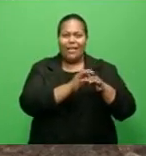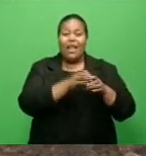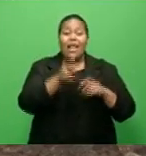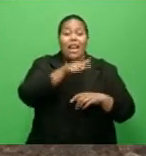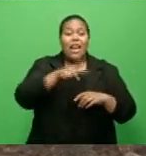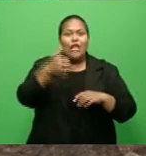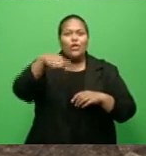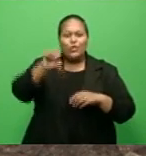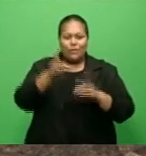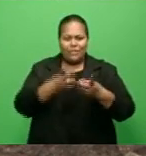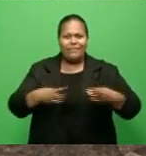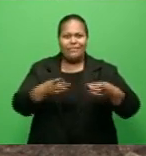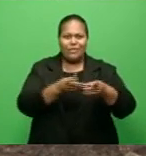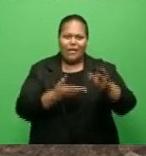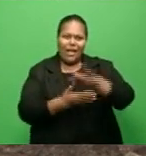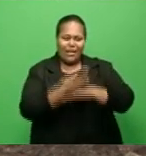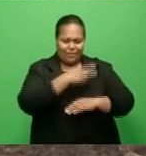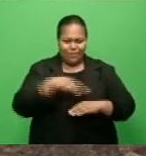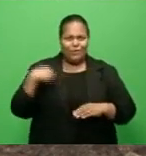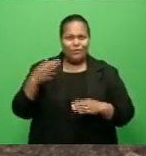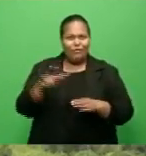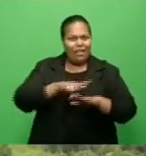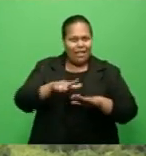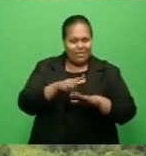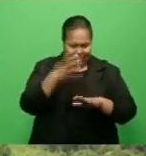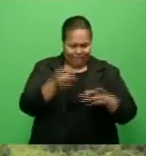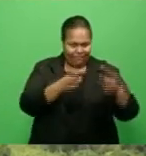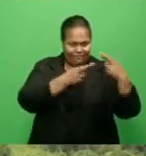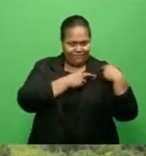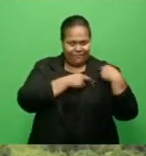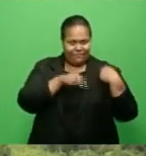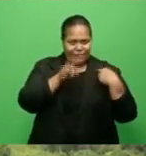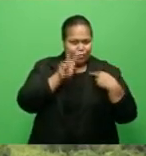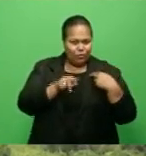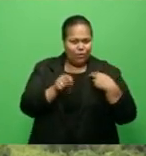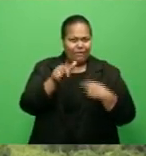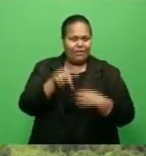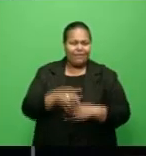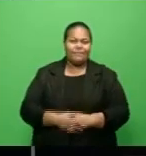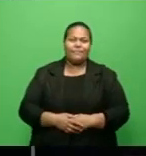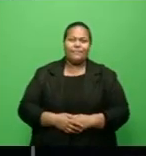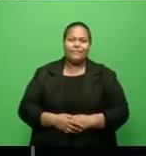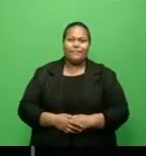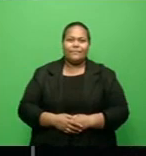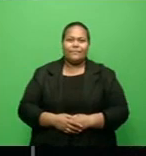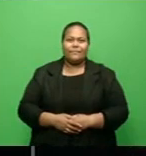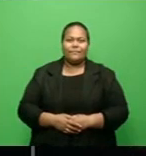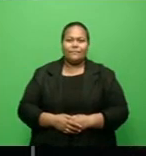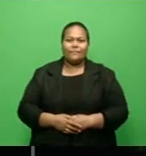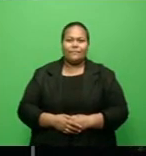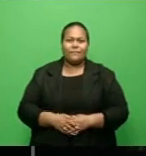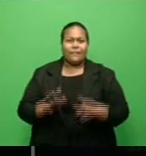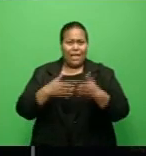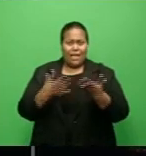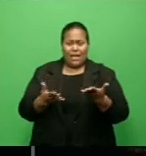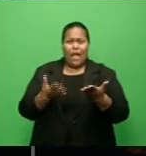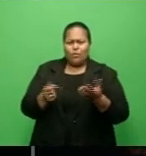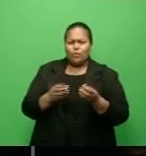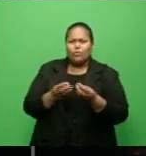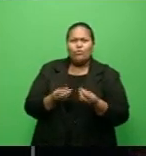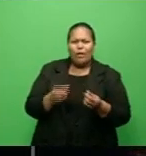Division of the Ministry of Lands. Sainiani Boyla, FBC News. To cushion the effects of COVID-19 on